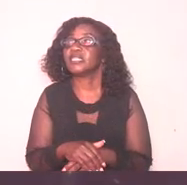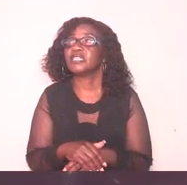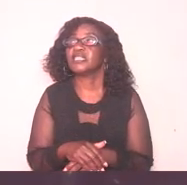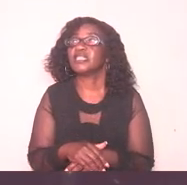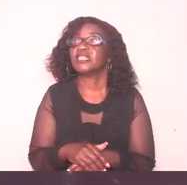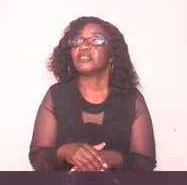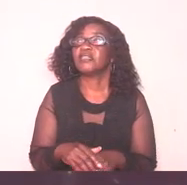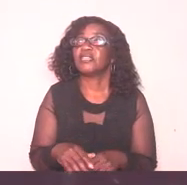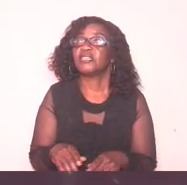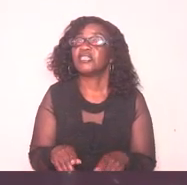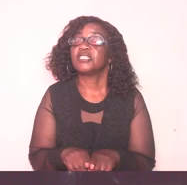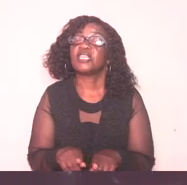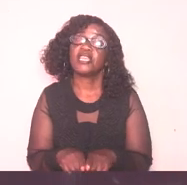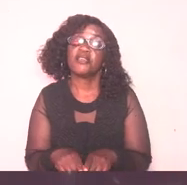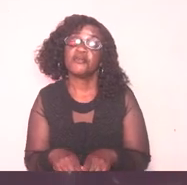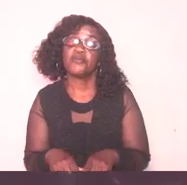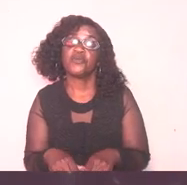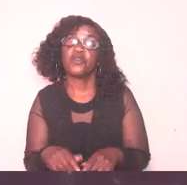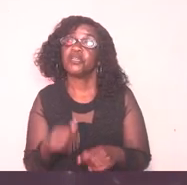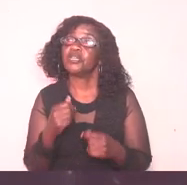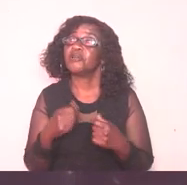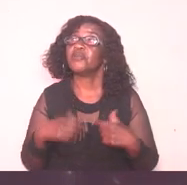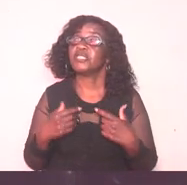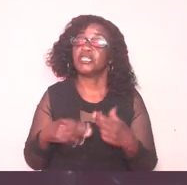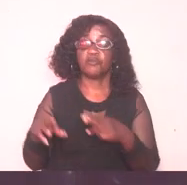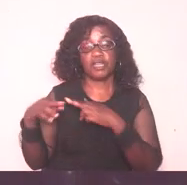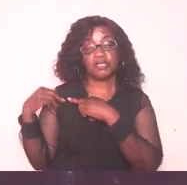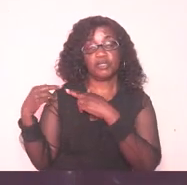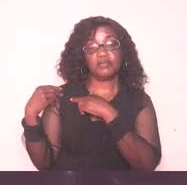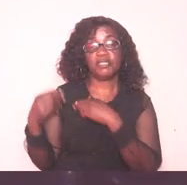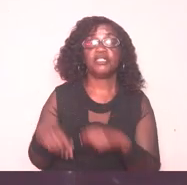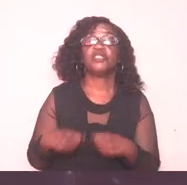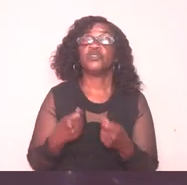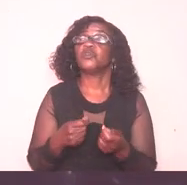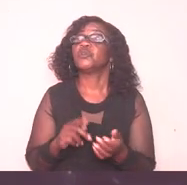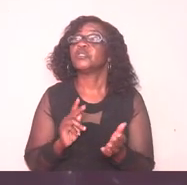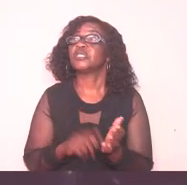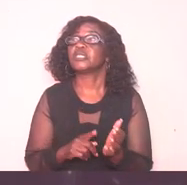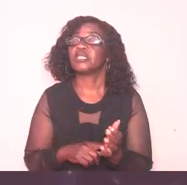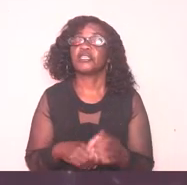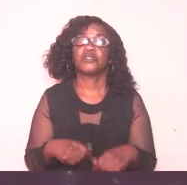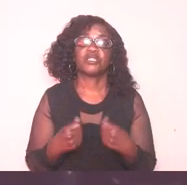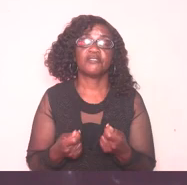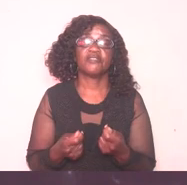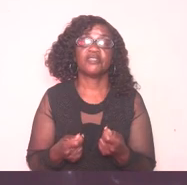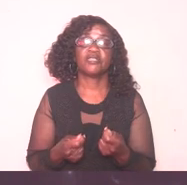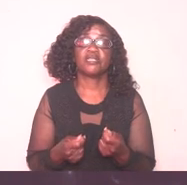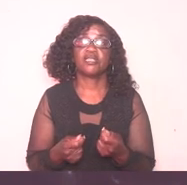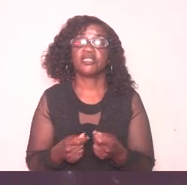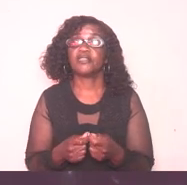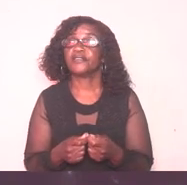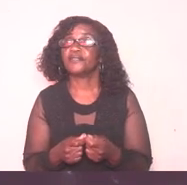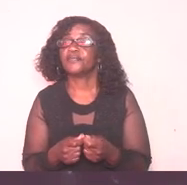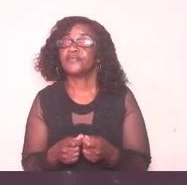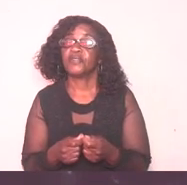whether or not individuals can effectively engage in sex. We think there's so much more responsibility to sex than just things such as like, than